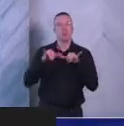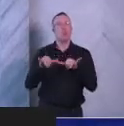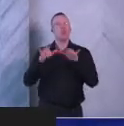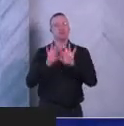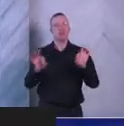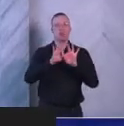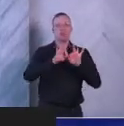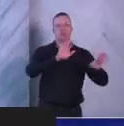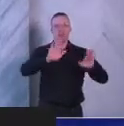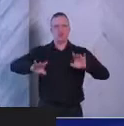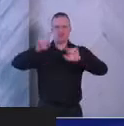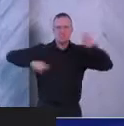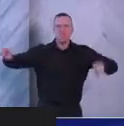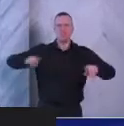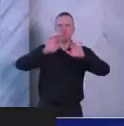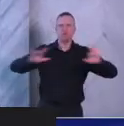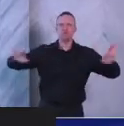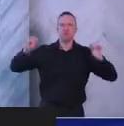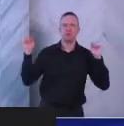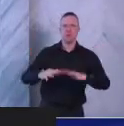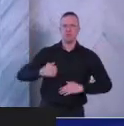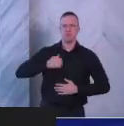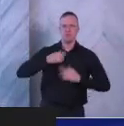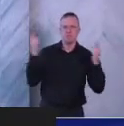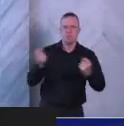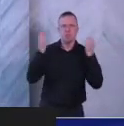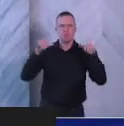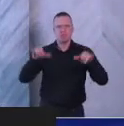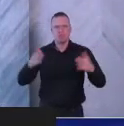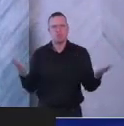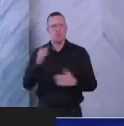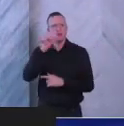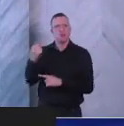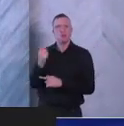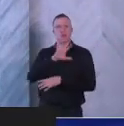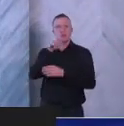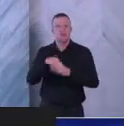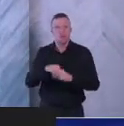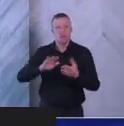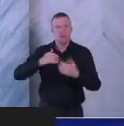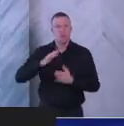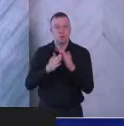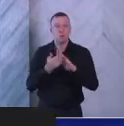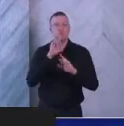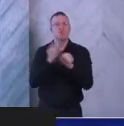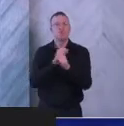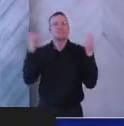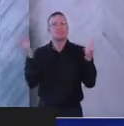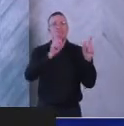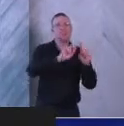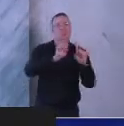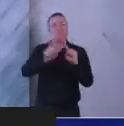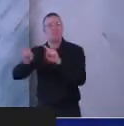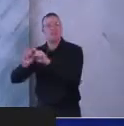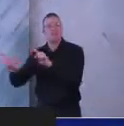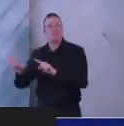to come to Canada, to be here, and to not just become part of the community, but to celebrate the differences that we have. I